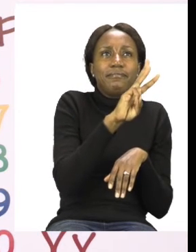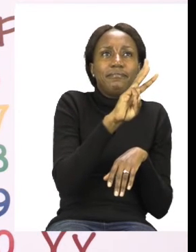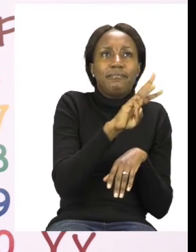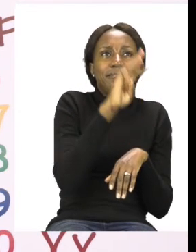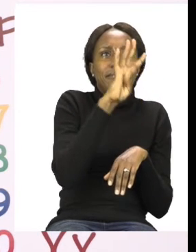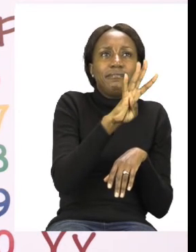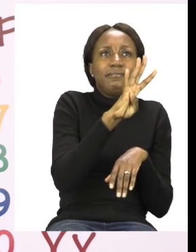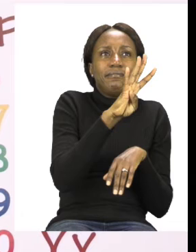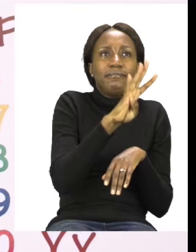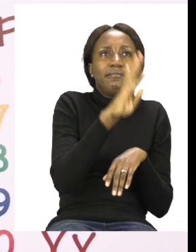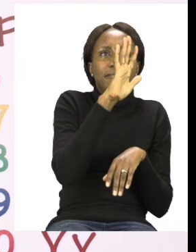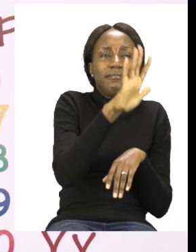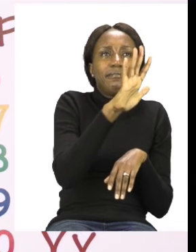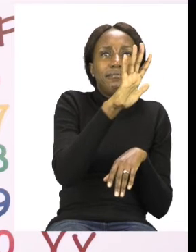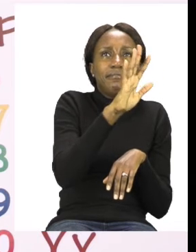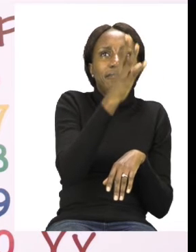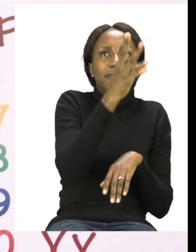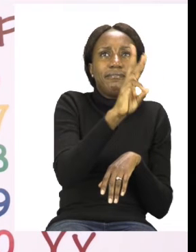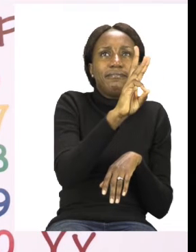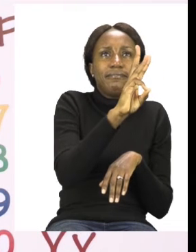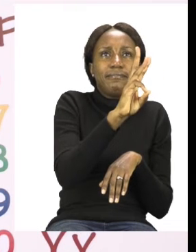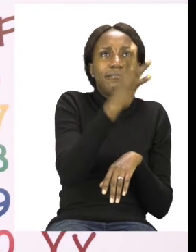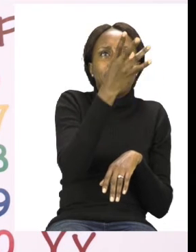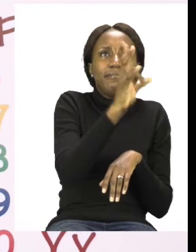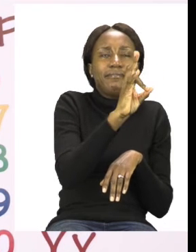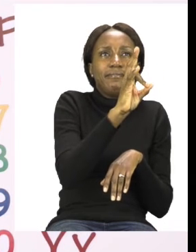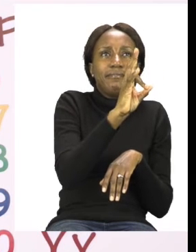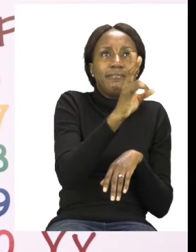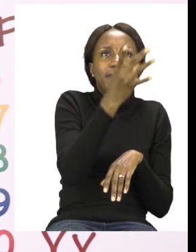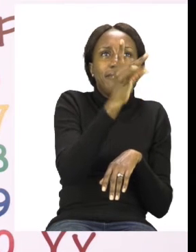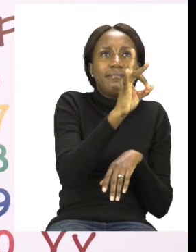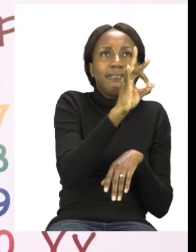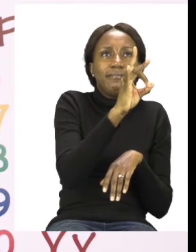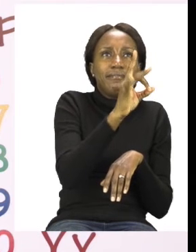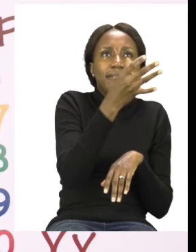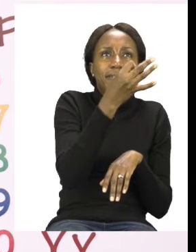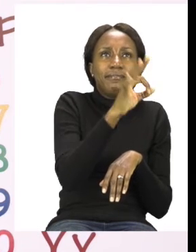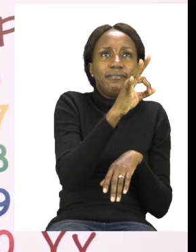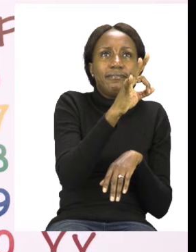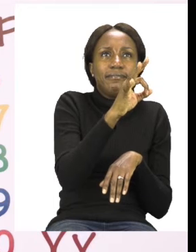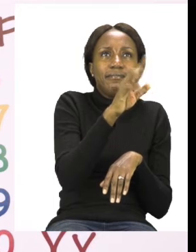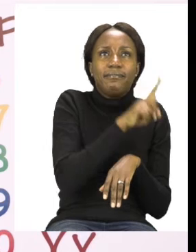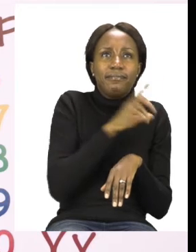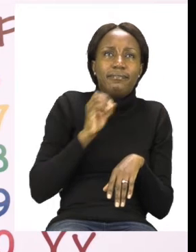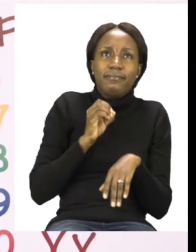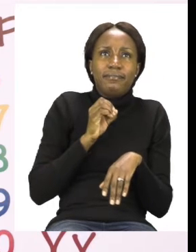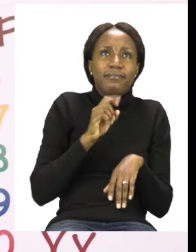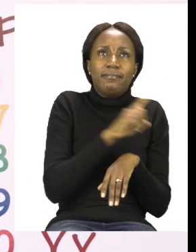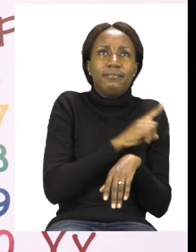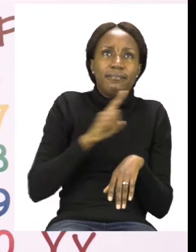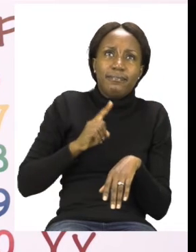3, 4, 5, 6, 7, 8, 9, 10,